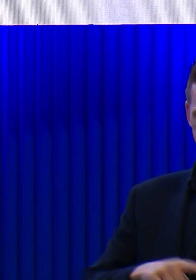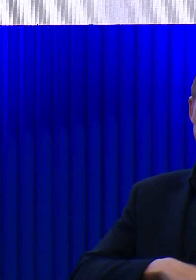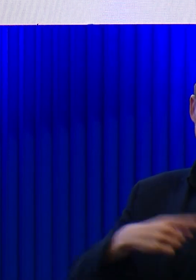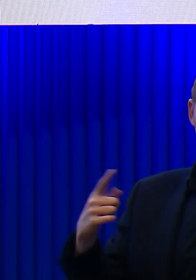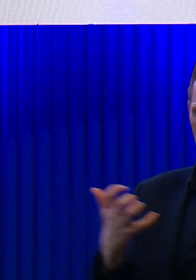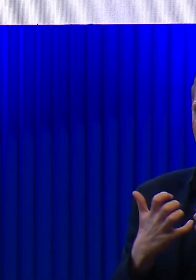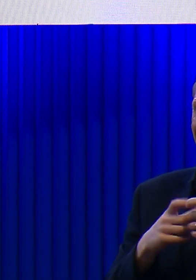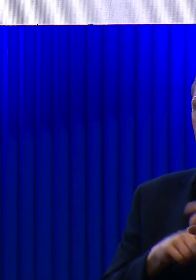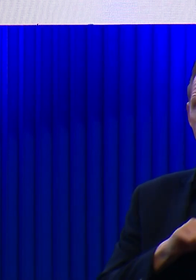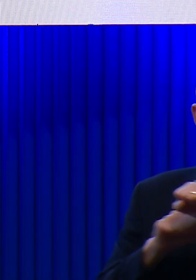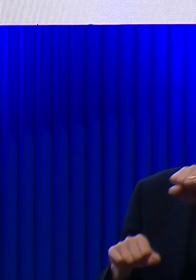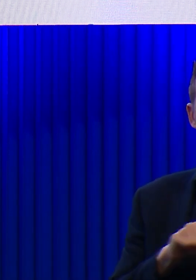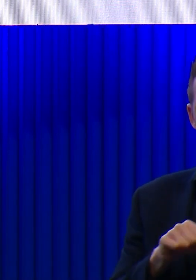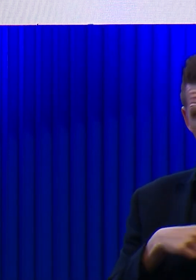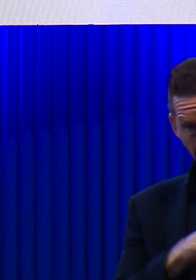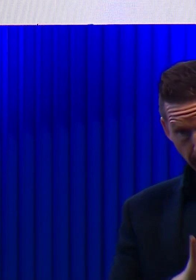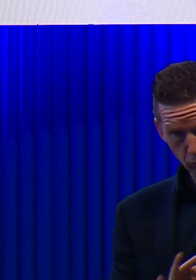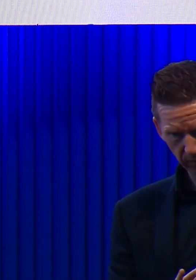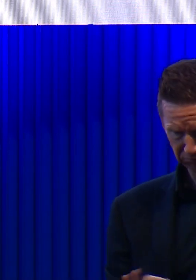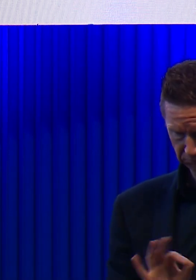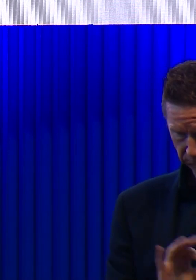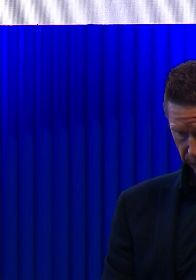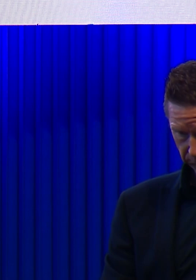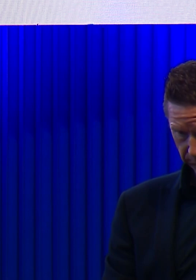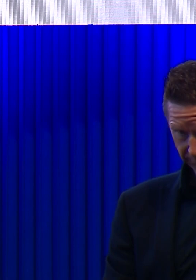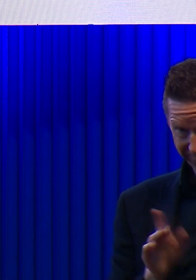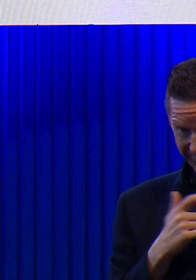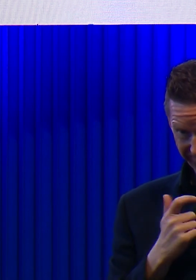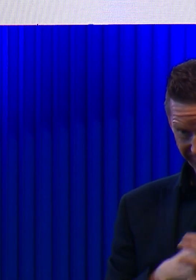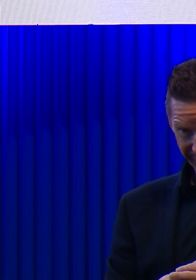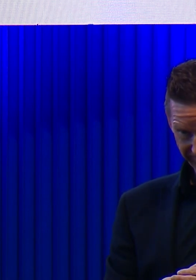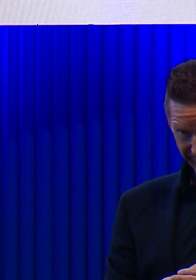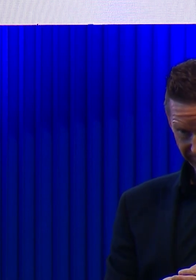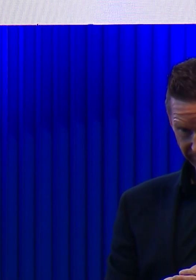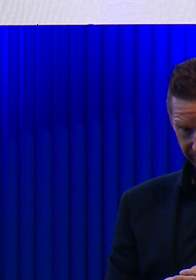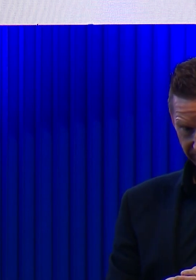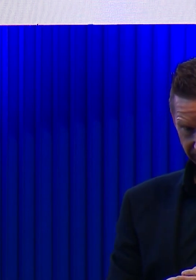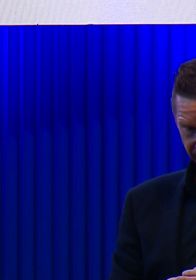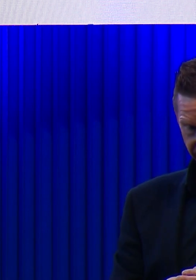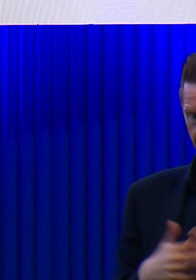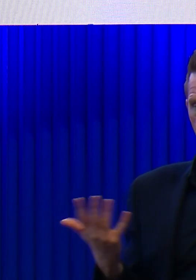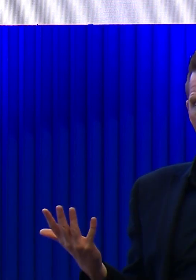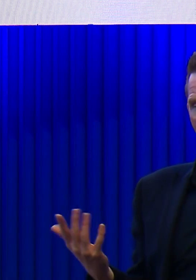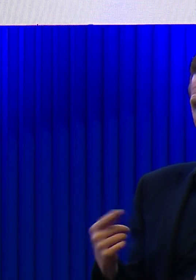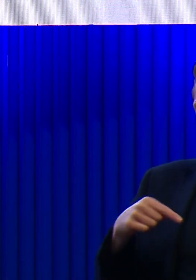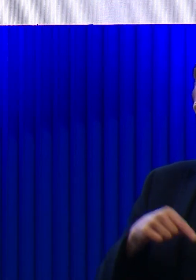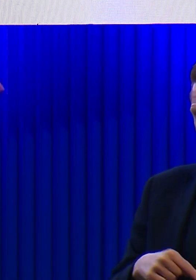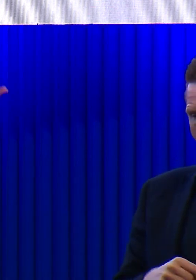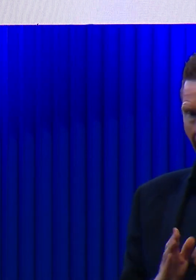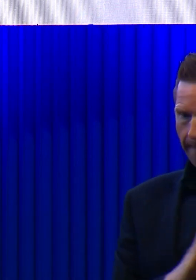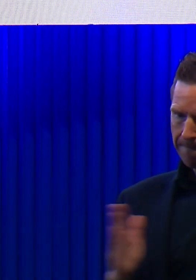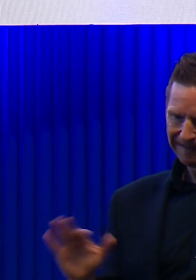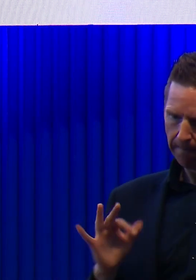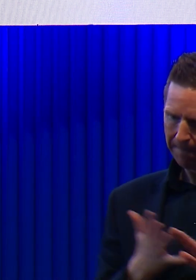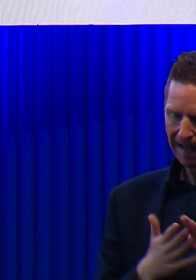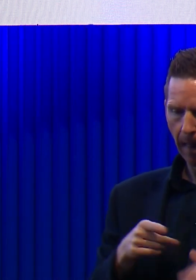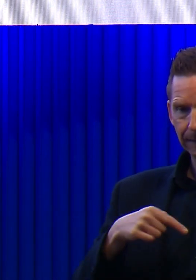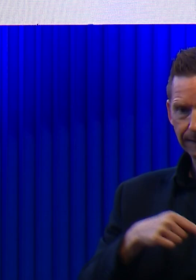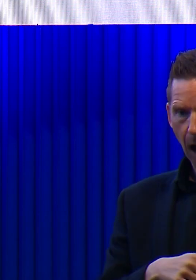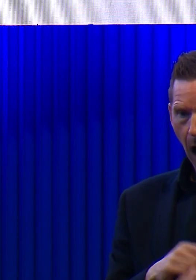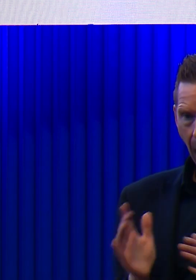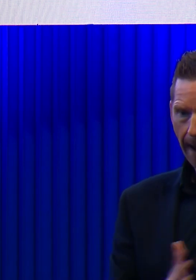know, cooking, singing, driving, I hope not. But there's some individuals out there, not